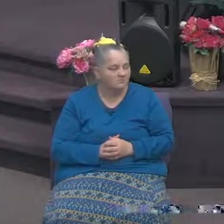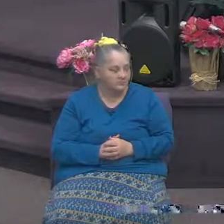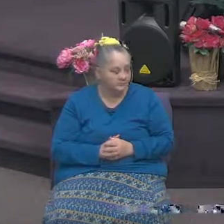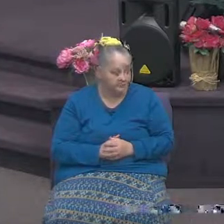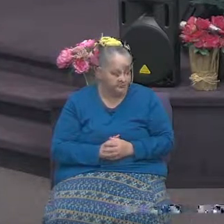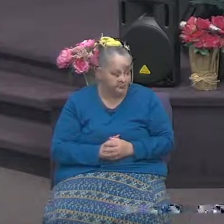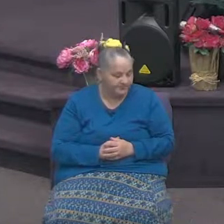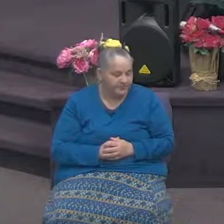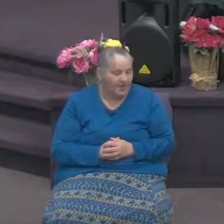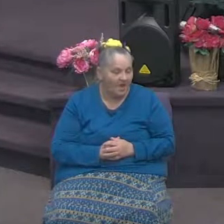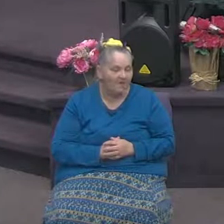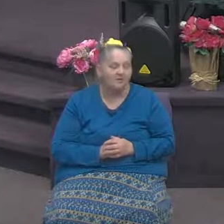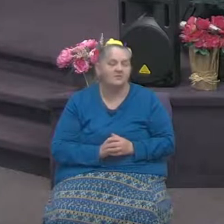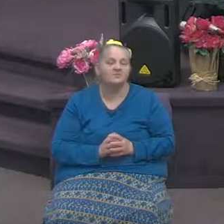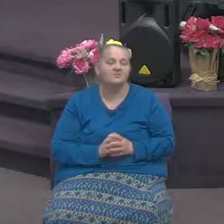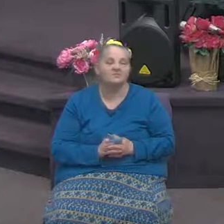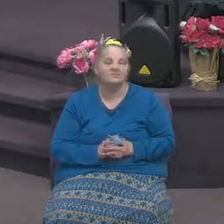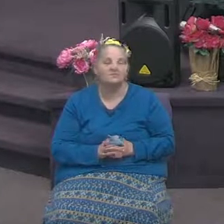In verse 14